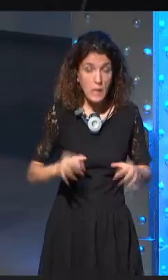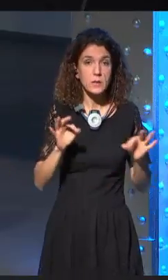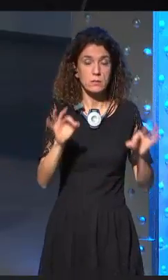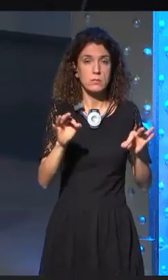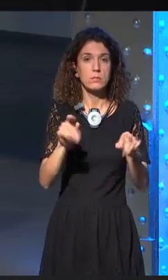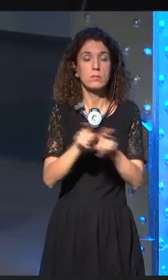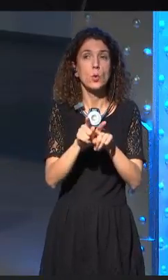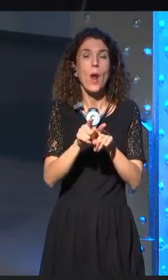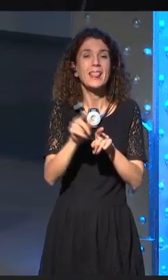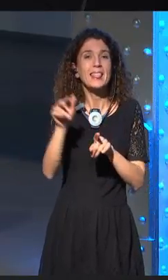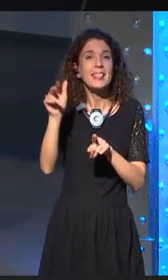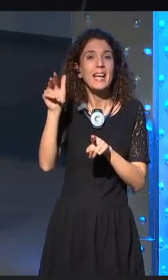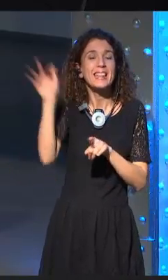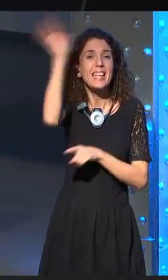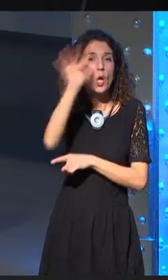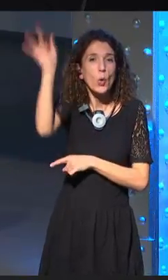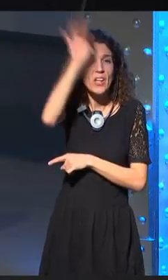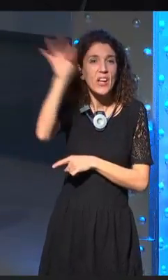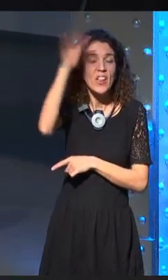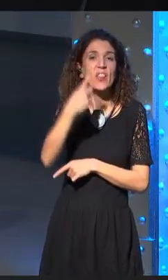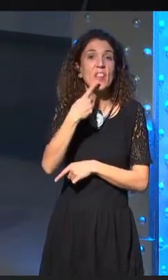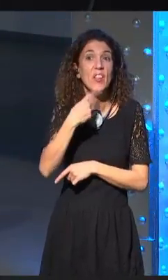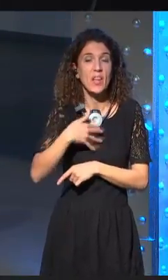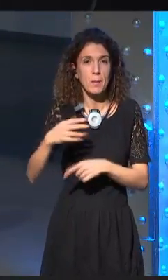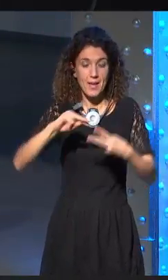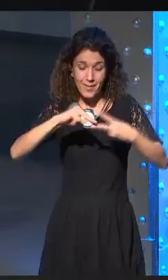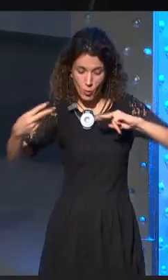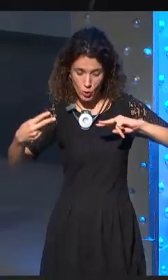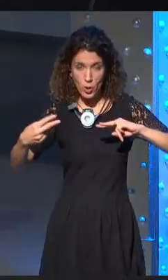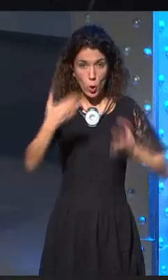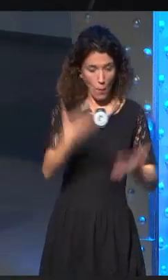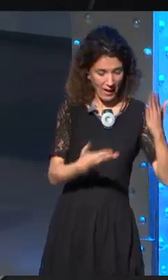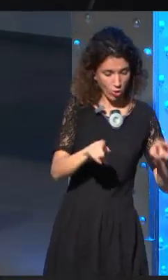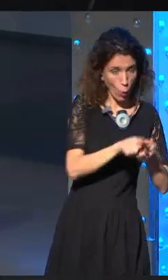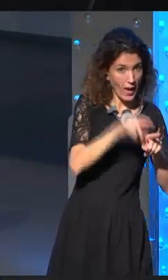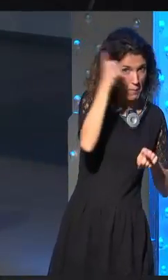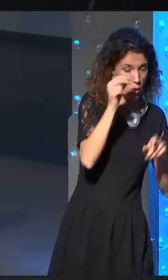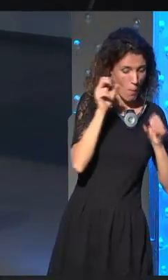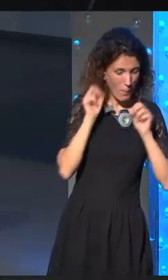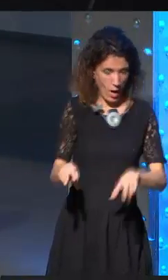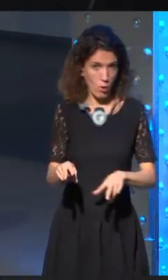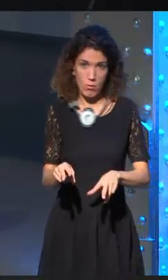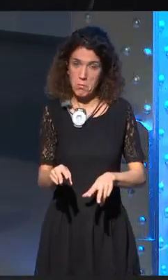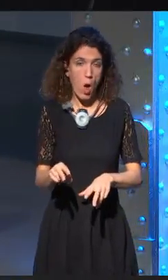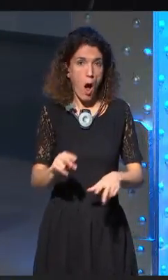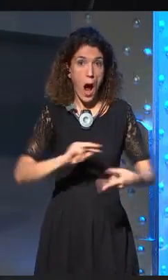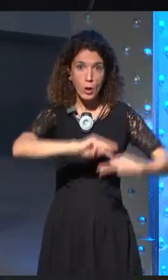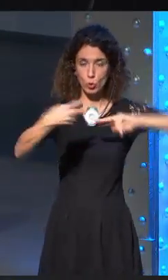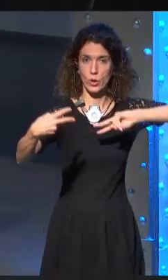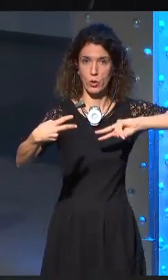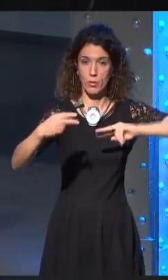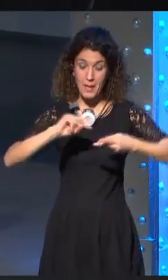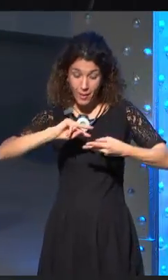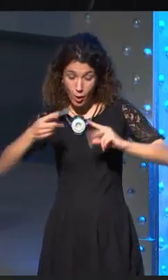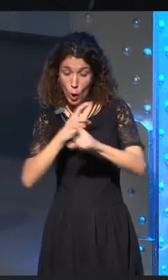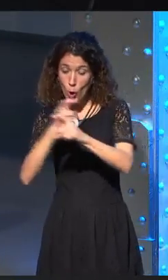my telomeres would get worse compared to my brothers, but what they saw was the exact opposite. They got better compared to his on Earth.